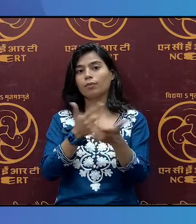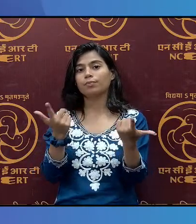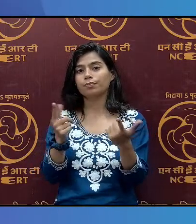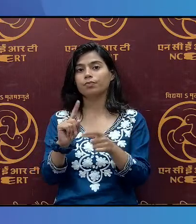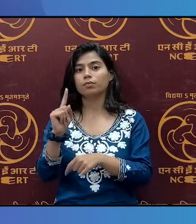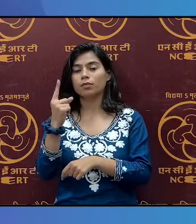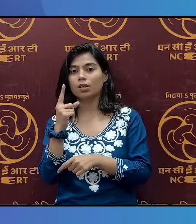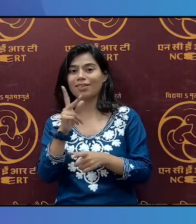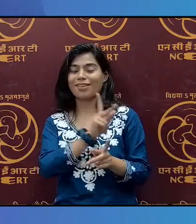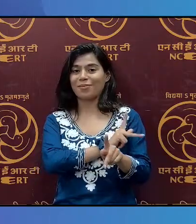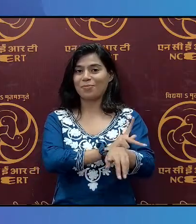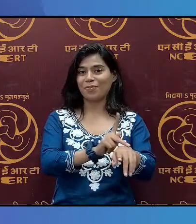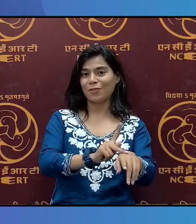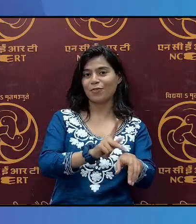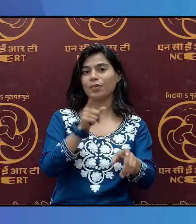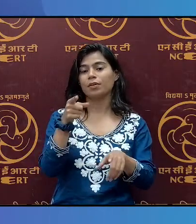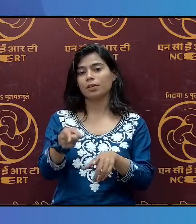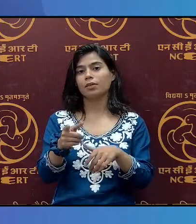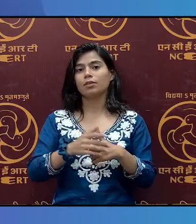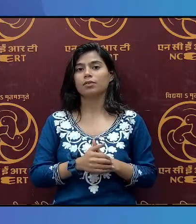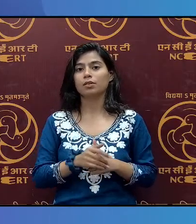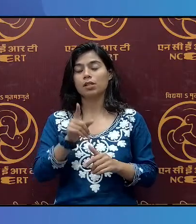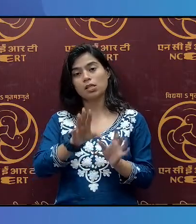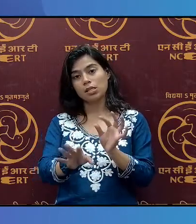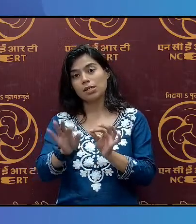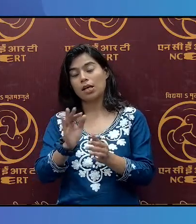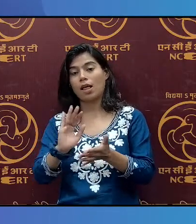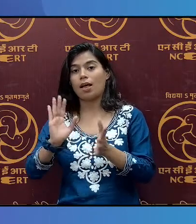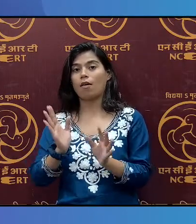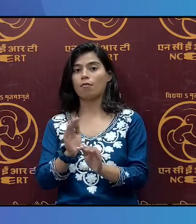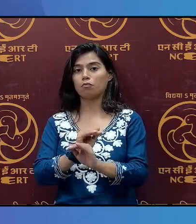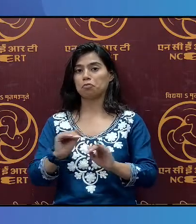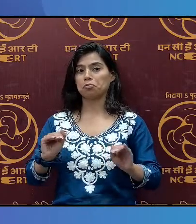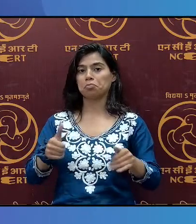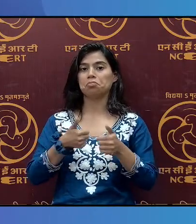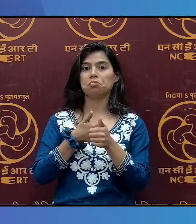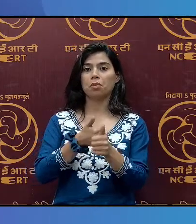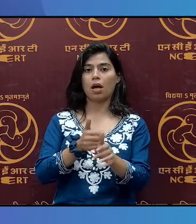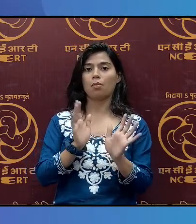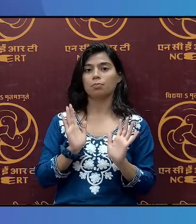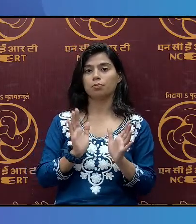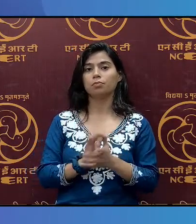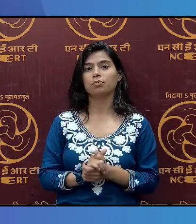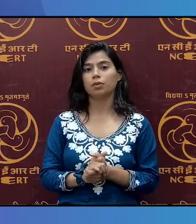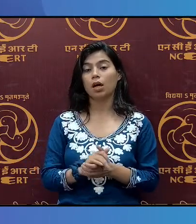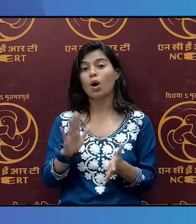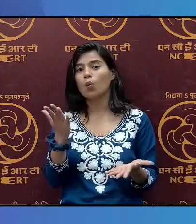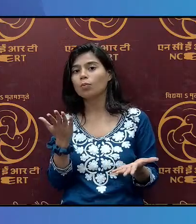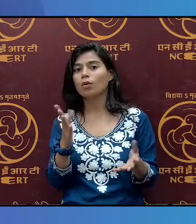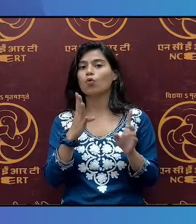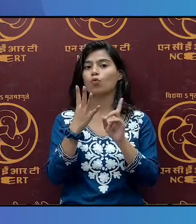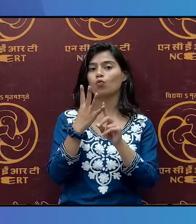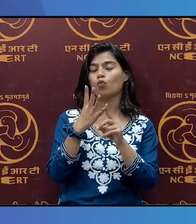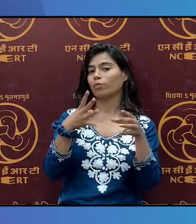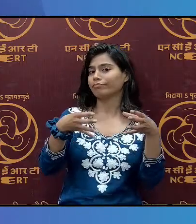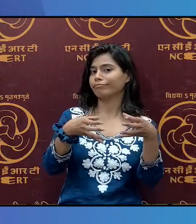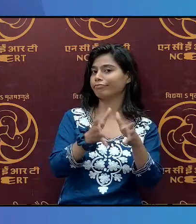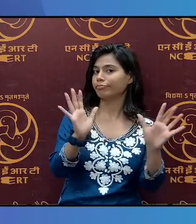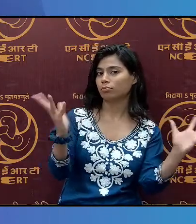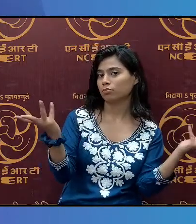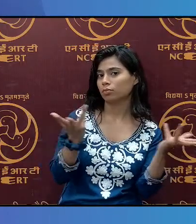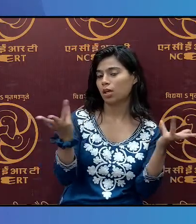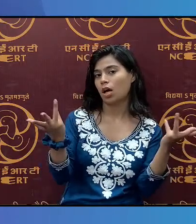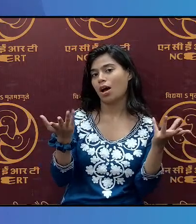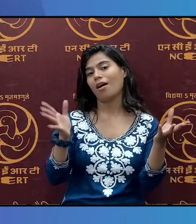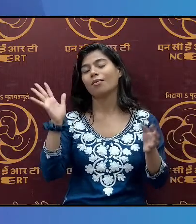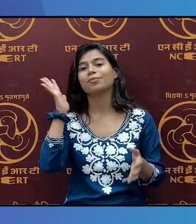of these professions which suit your children. And the fourth ability is musical ability. People who have